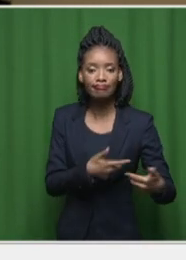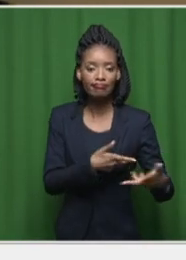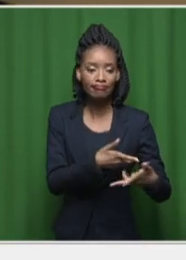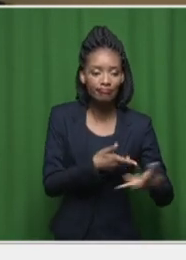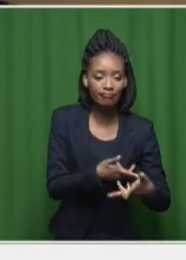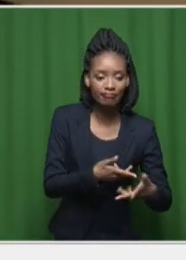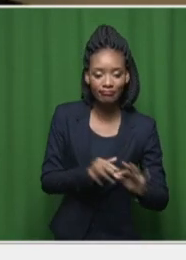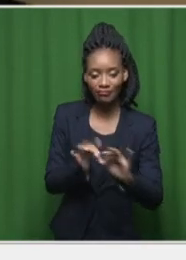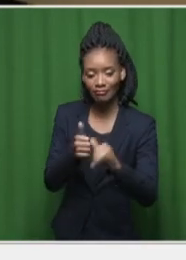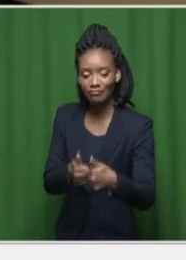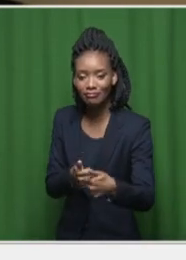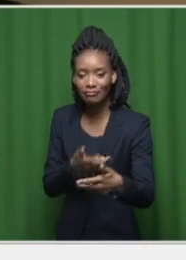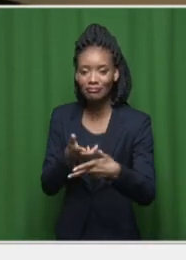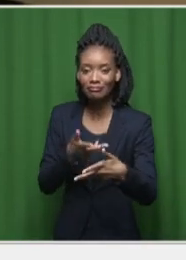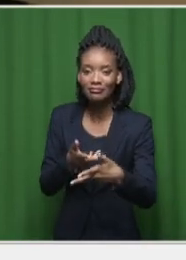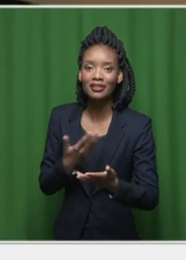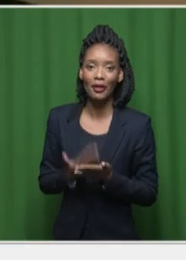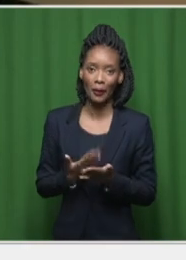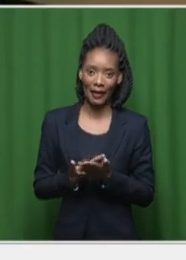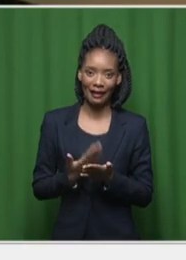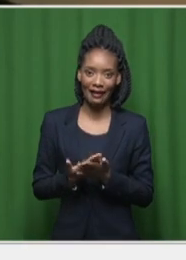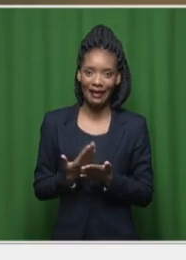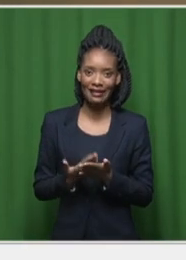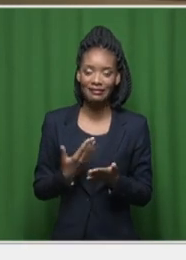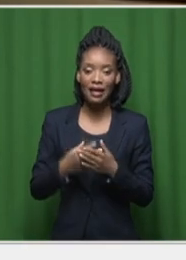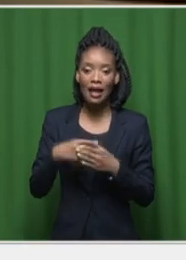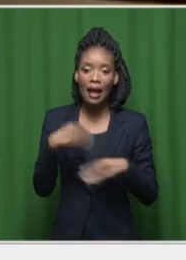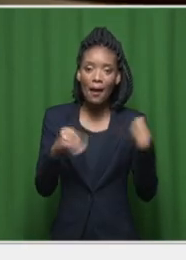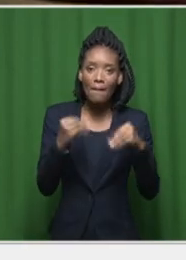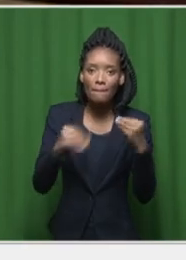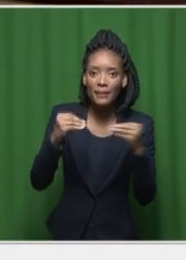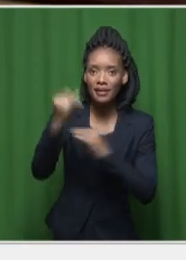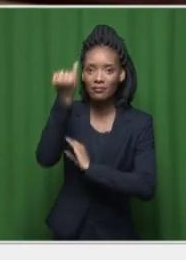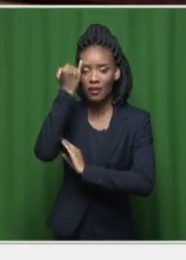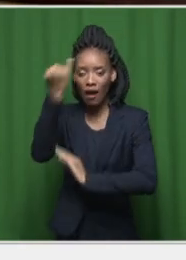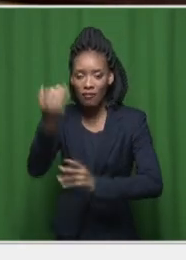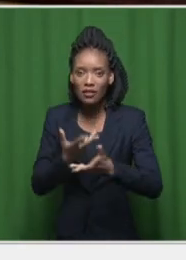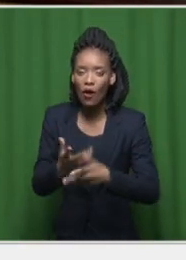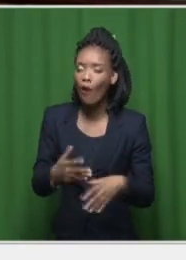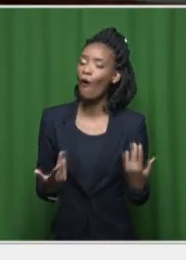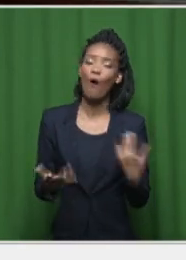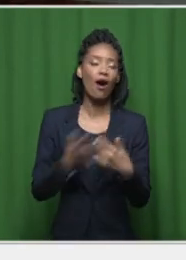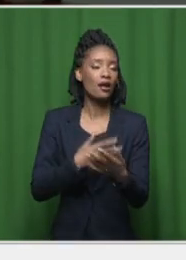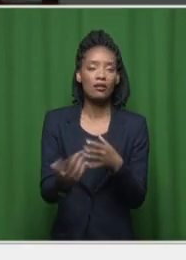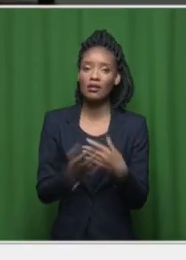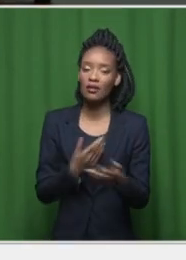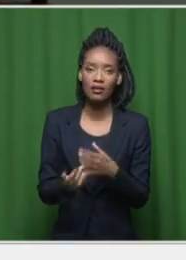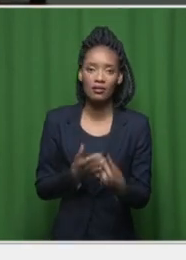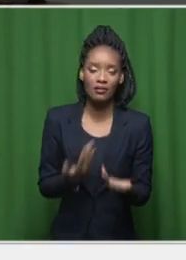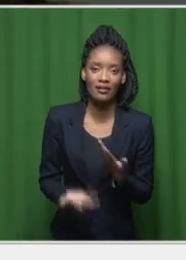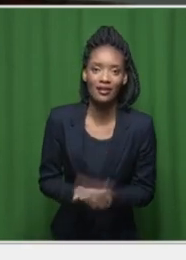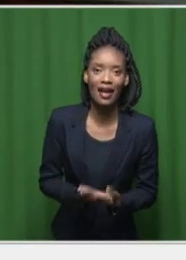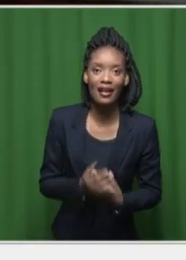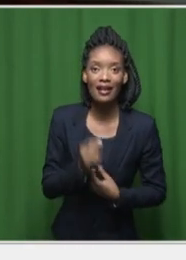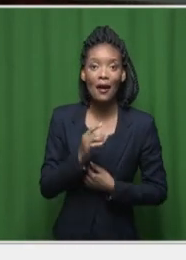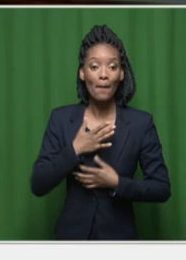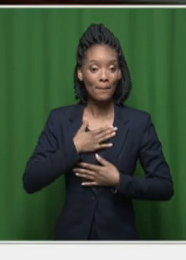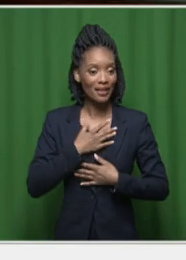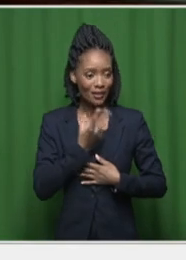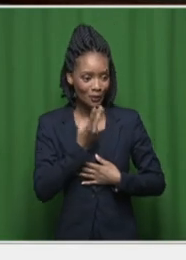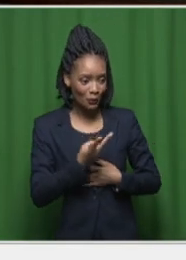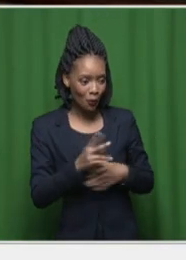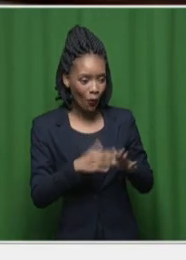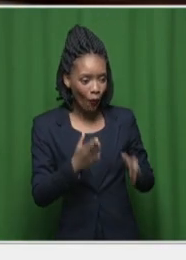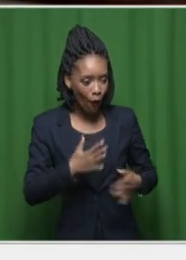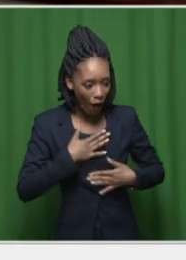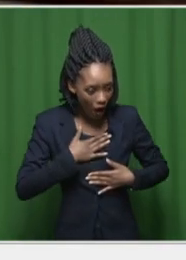kind of come up with a lot of business ideas and whatever it is. I can just see that for me, that was the first sense I got there, that